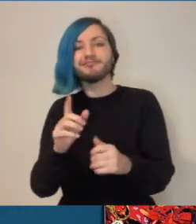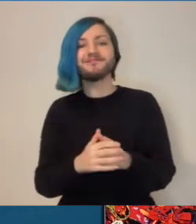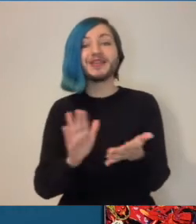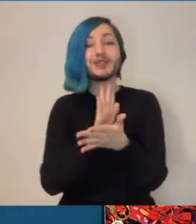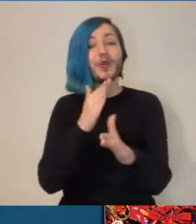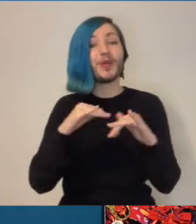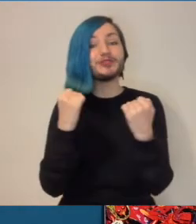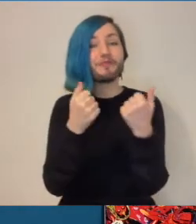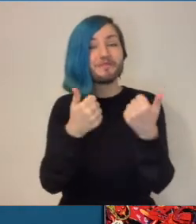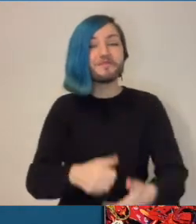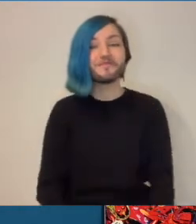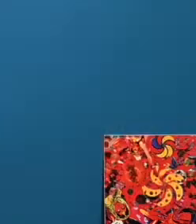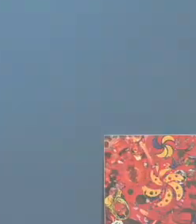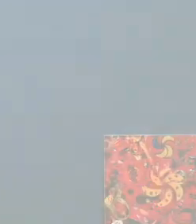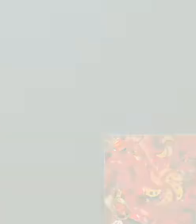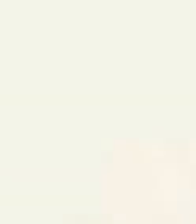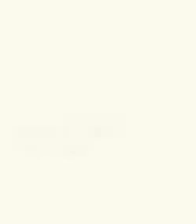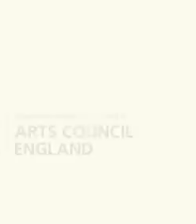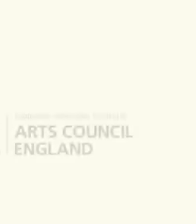well. Enjoy the workshop.